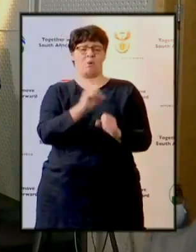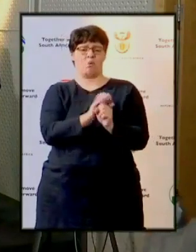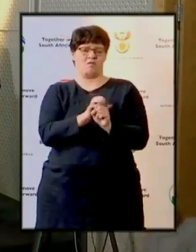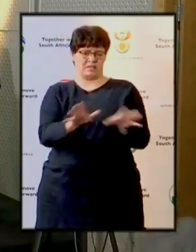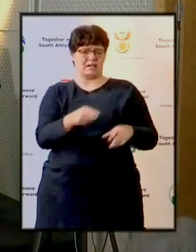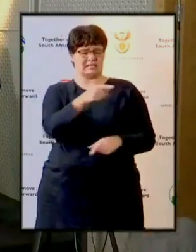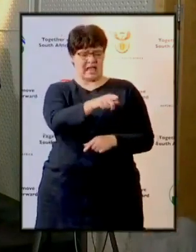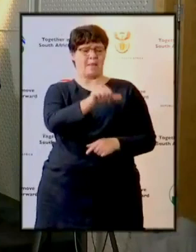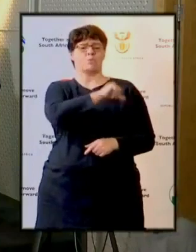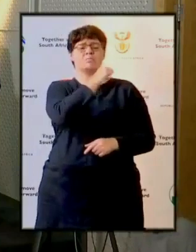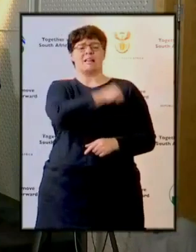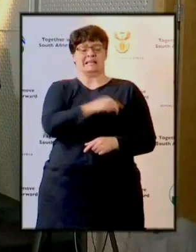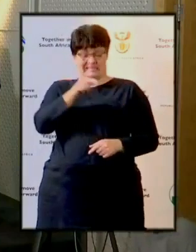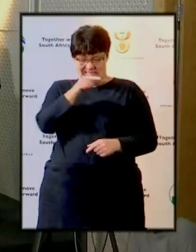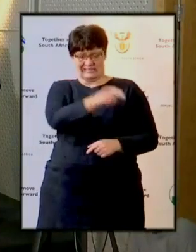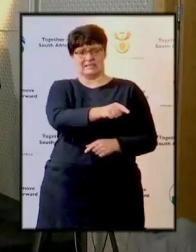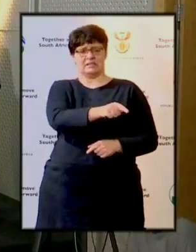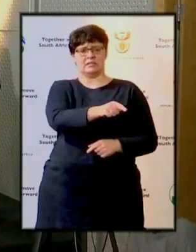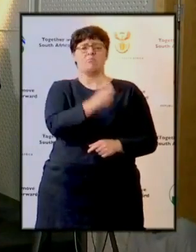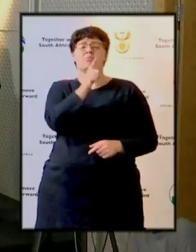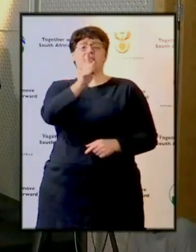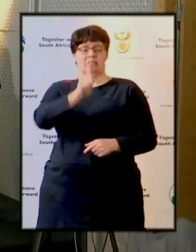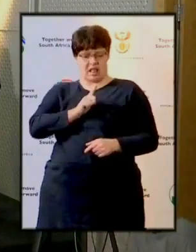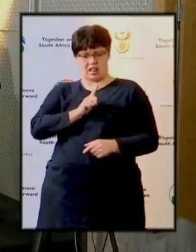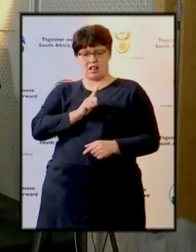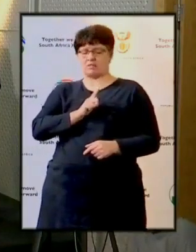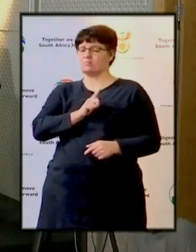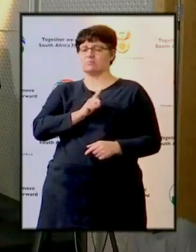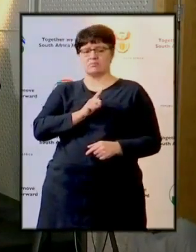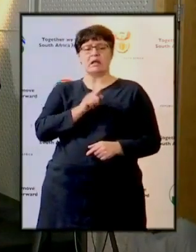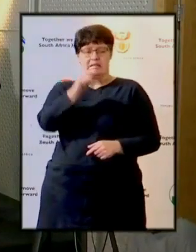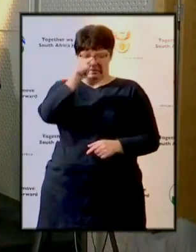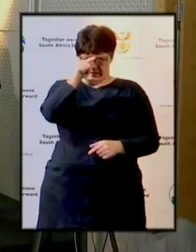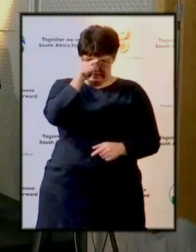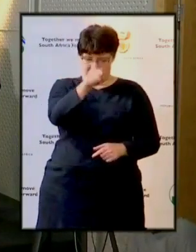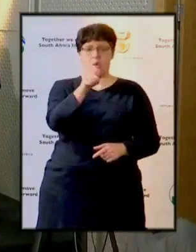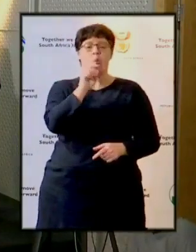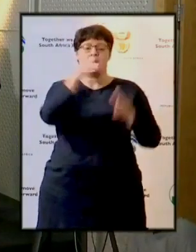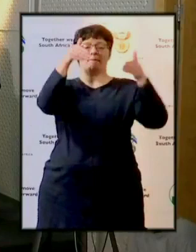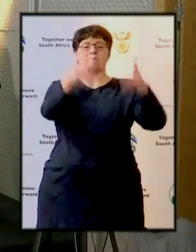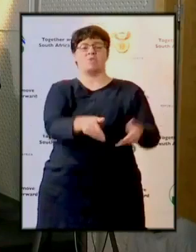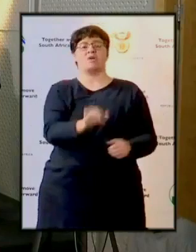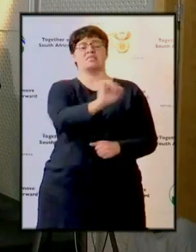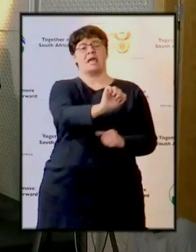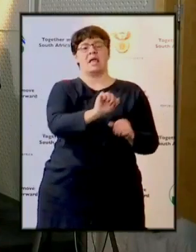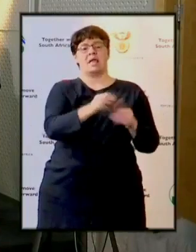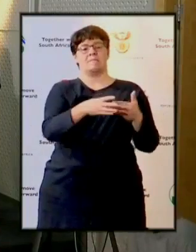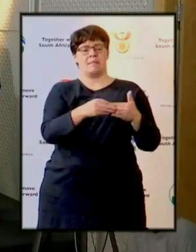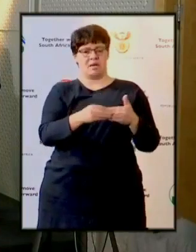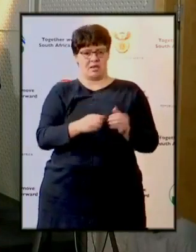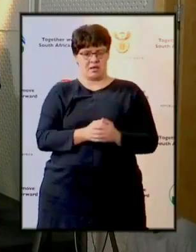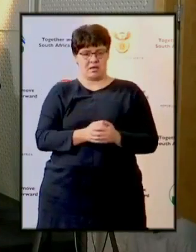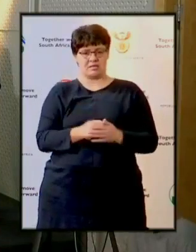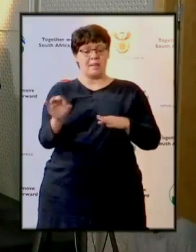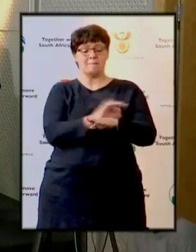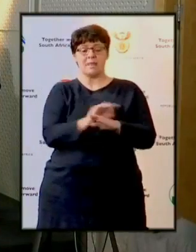their municipality had told them that the municipality would bury the deceased family member, and this burial is planned to